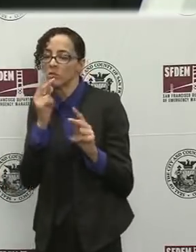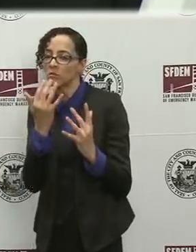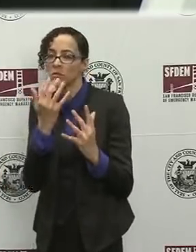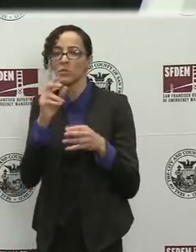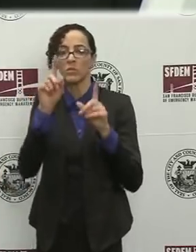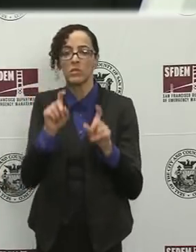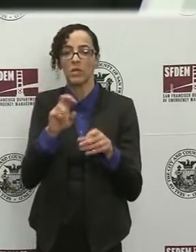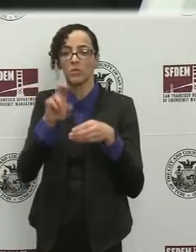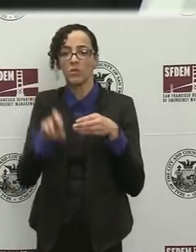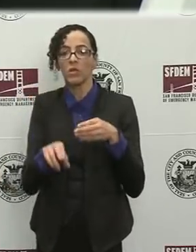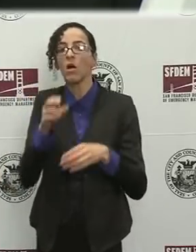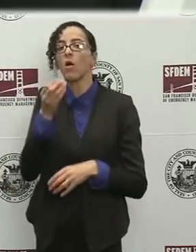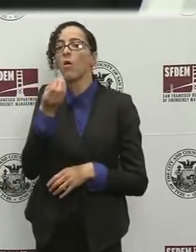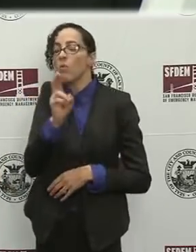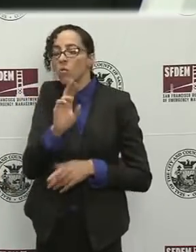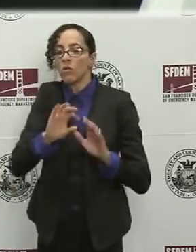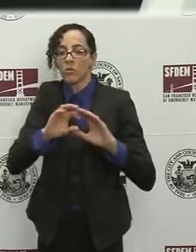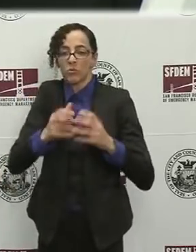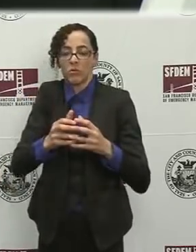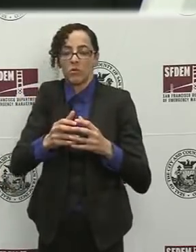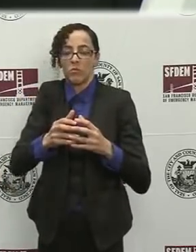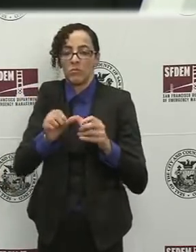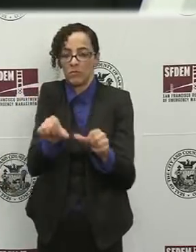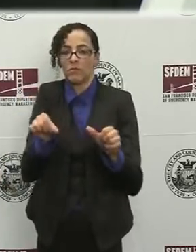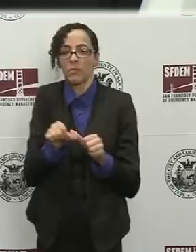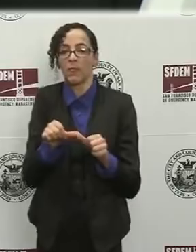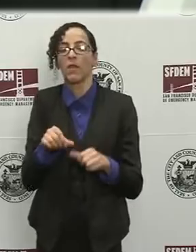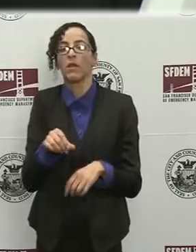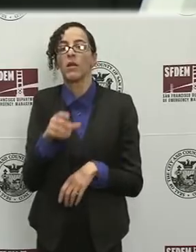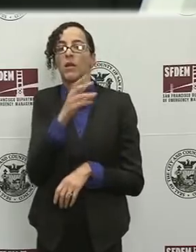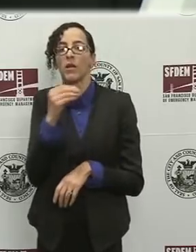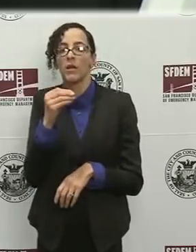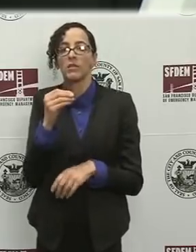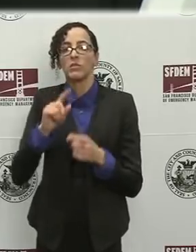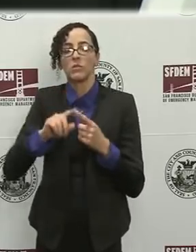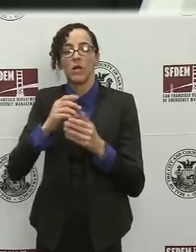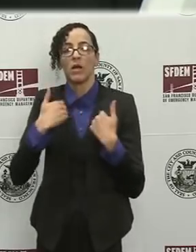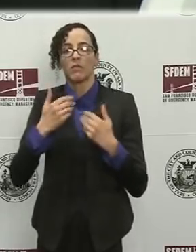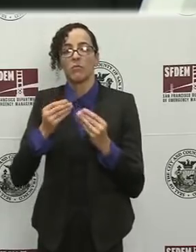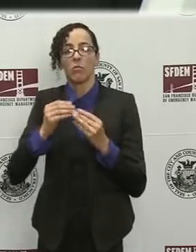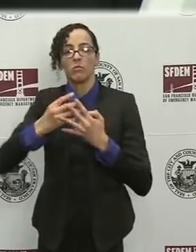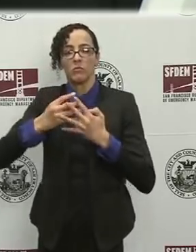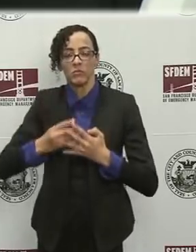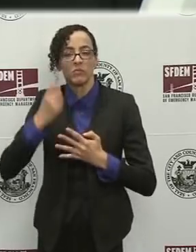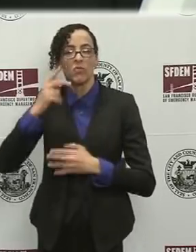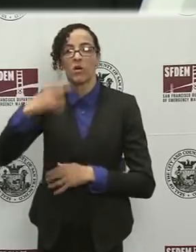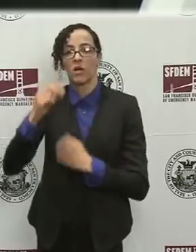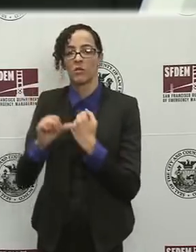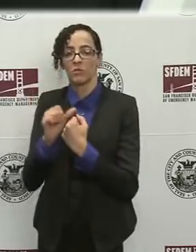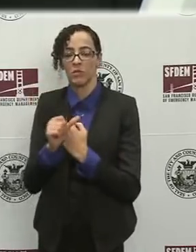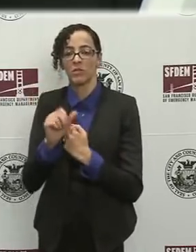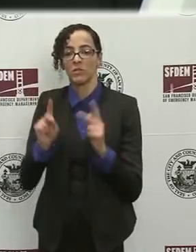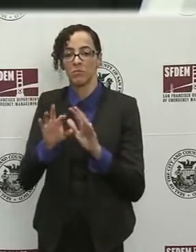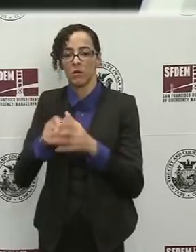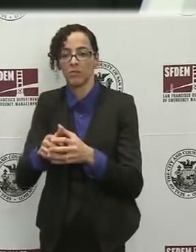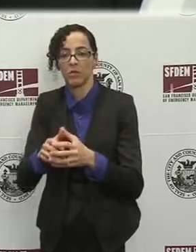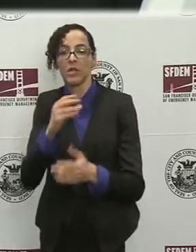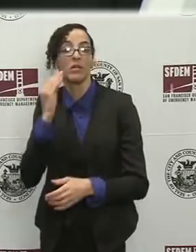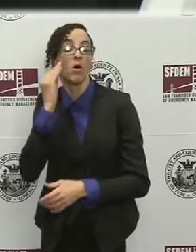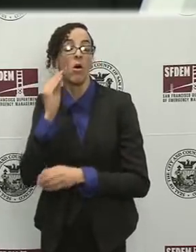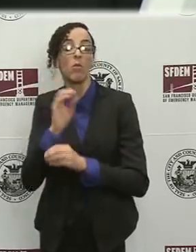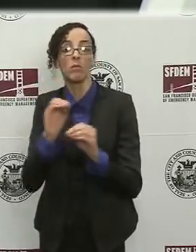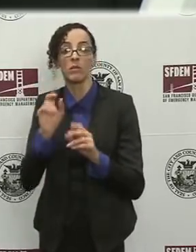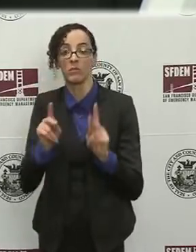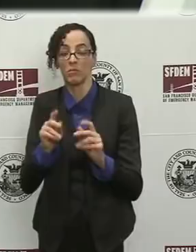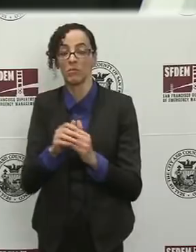provide shelter-in-place rooms for high-risk populations for people experiencing homelessness. HSH has opened a hotel to